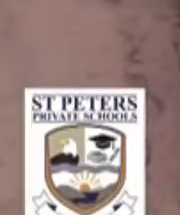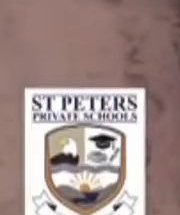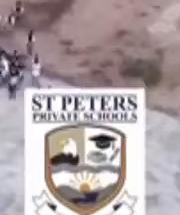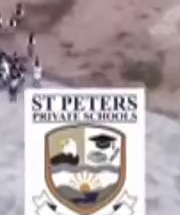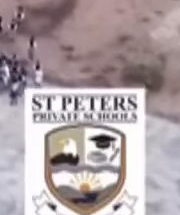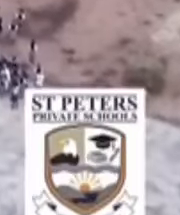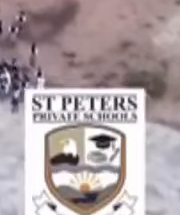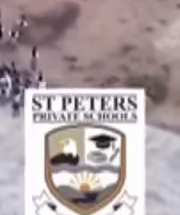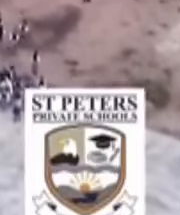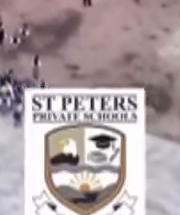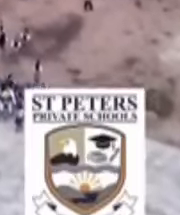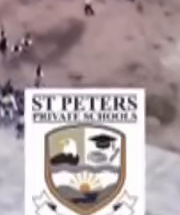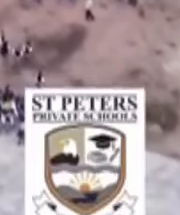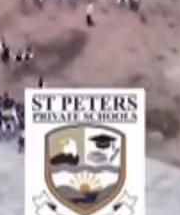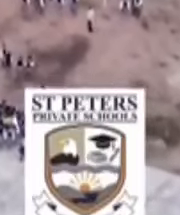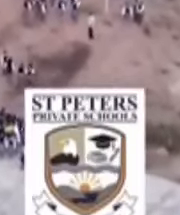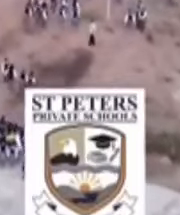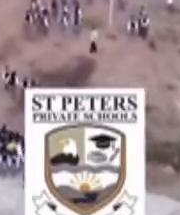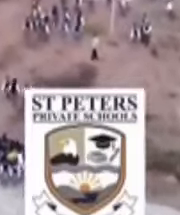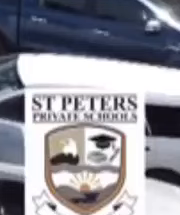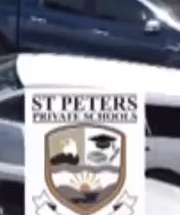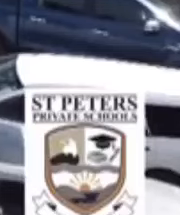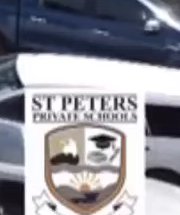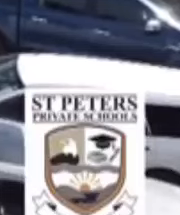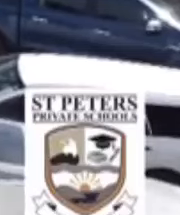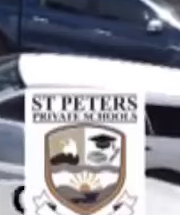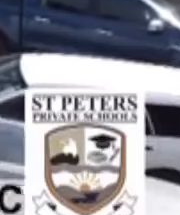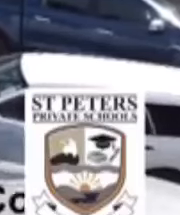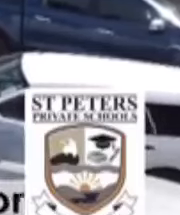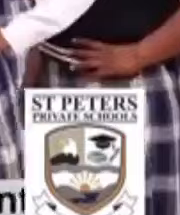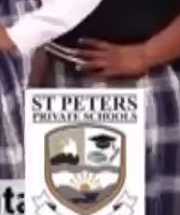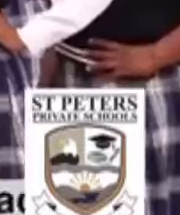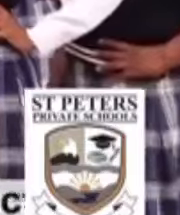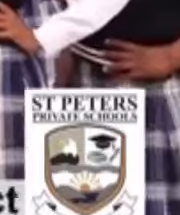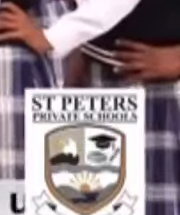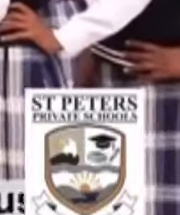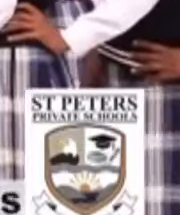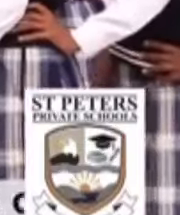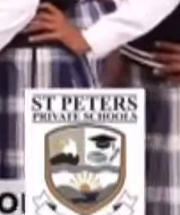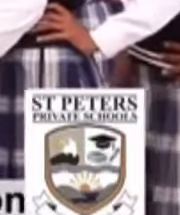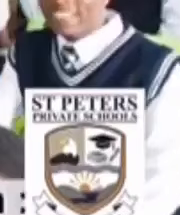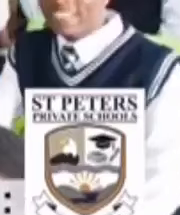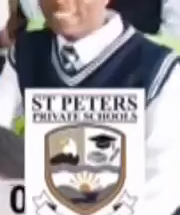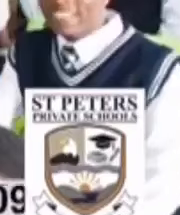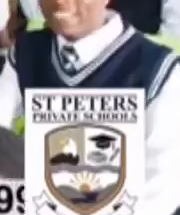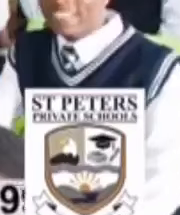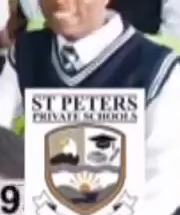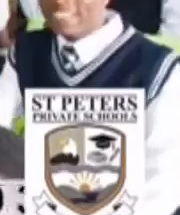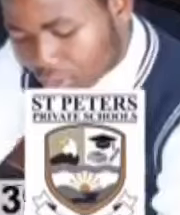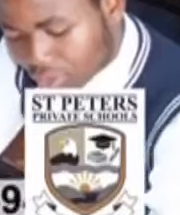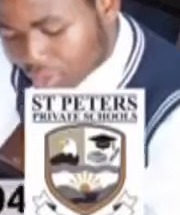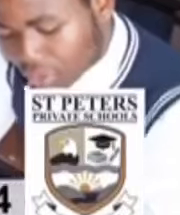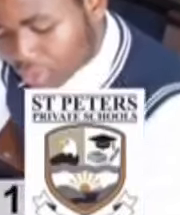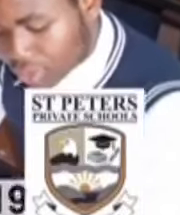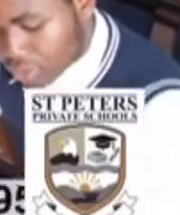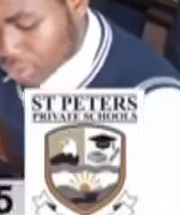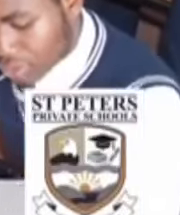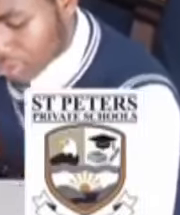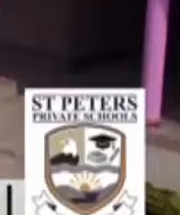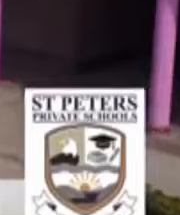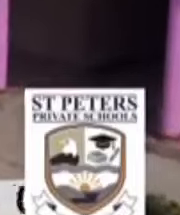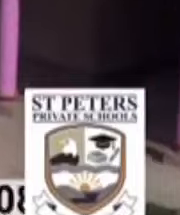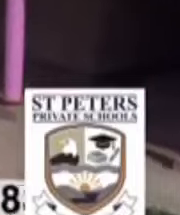Peter's Private Schools in Imponela, where we prepare our students for the future with excellence, diversity, and